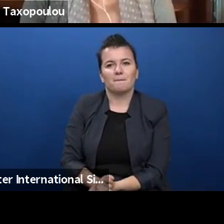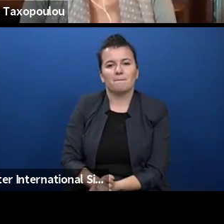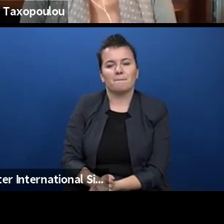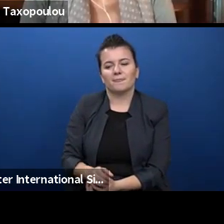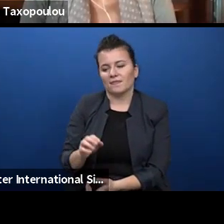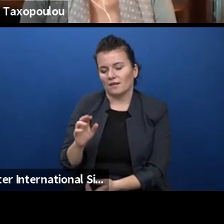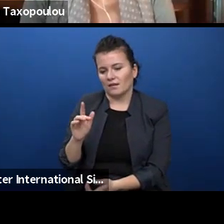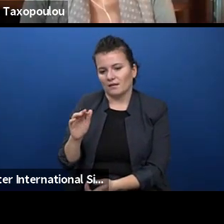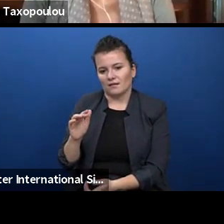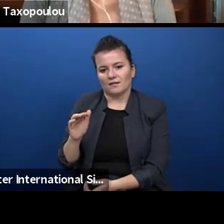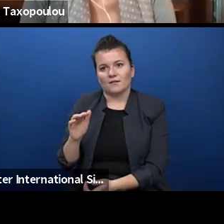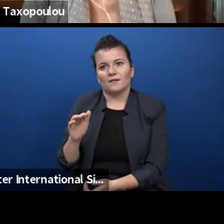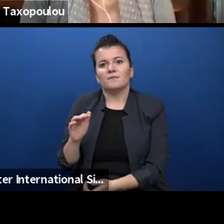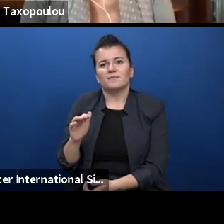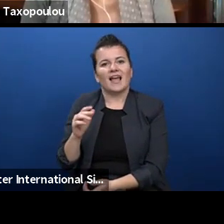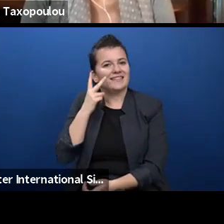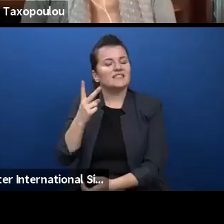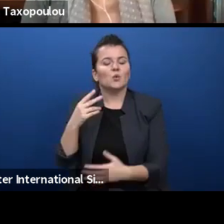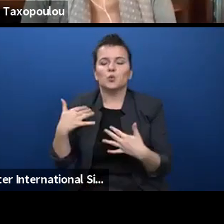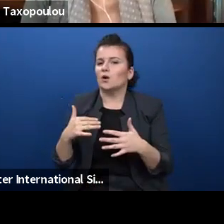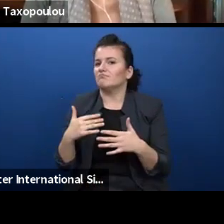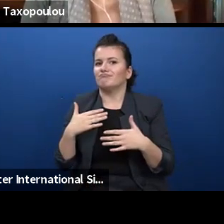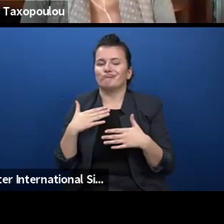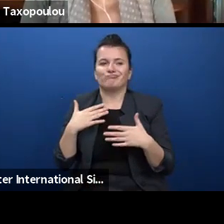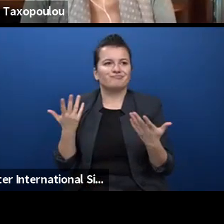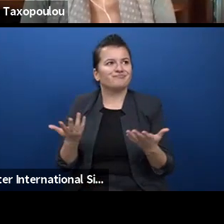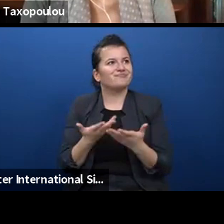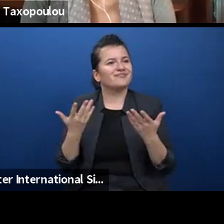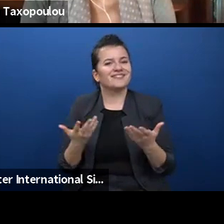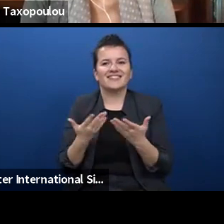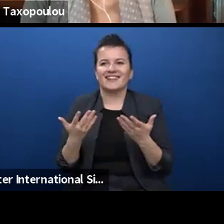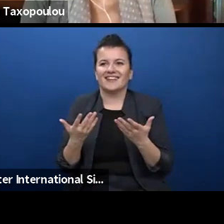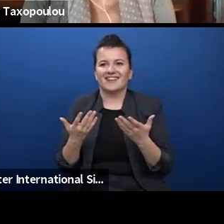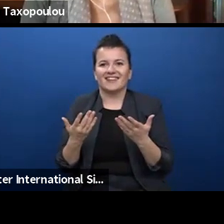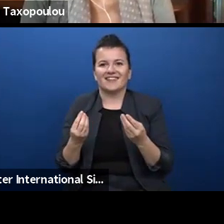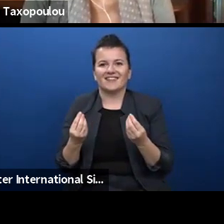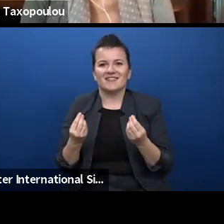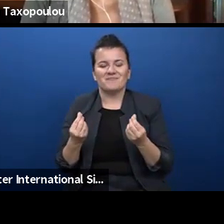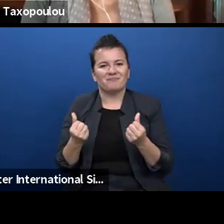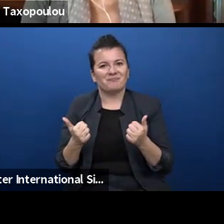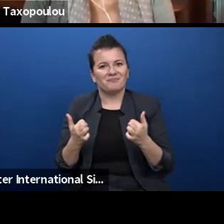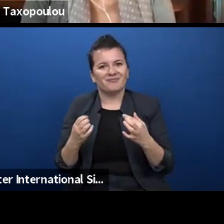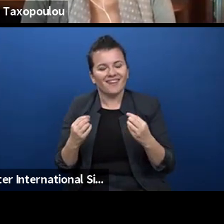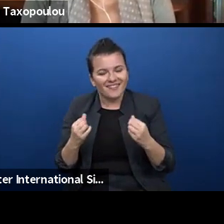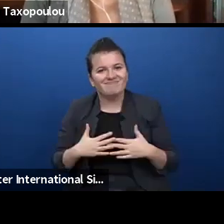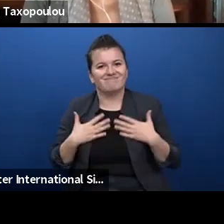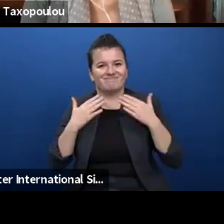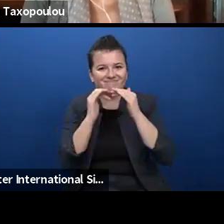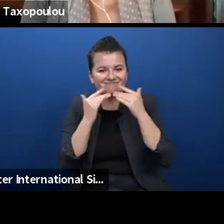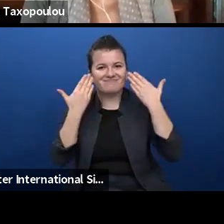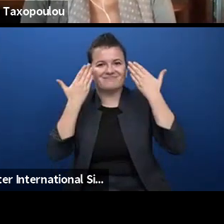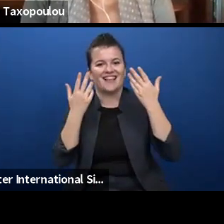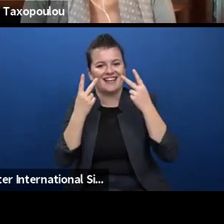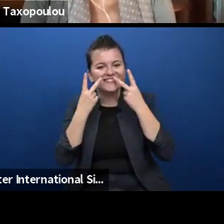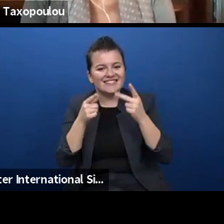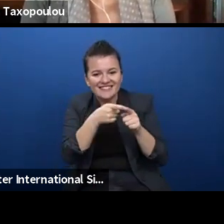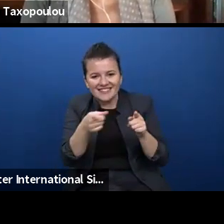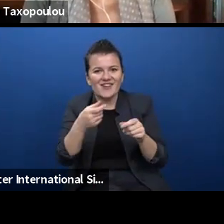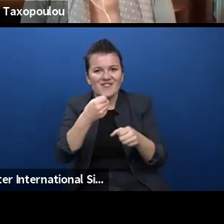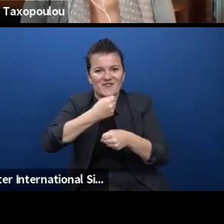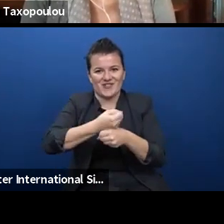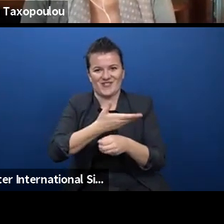There's a wit and a joy, I think, in that small work there, and what we've seen is some opportunities